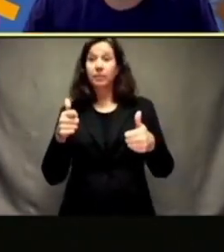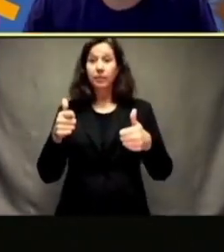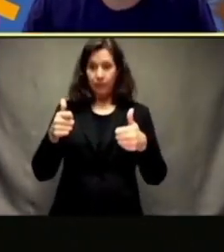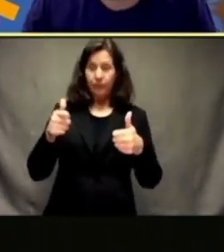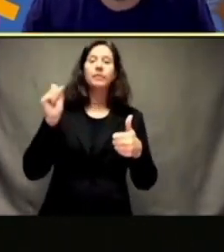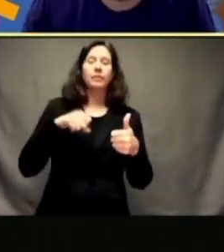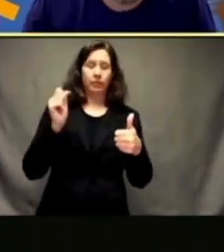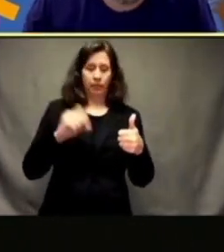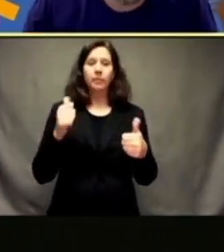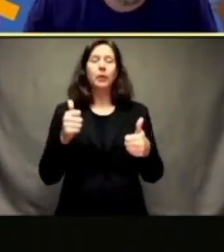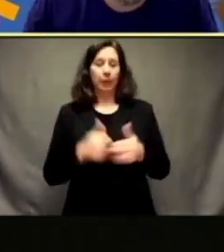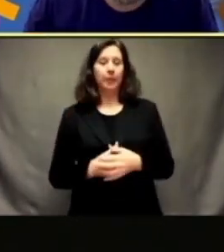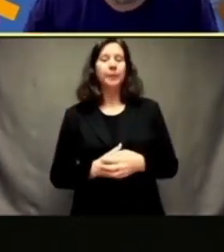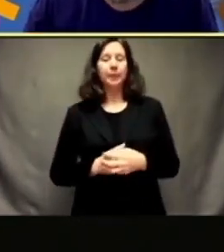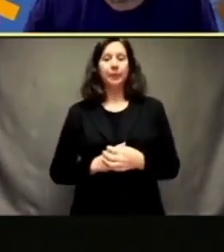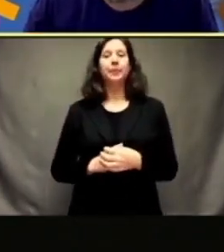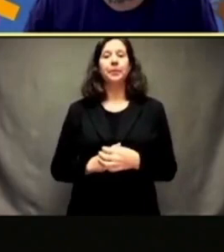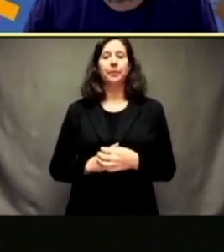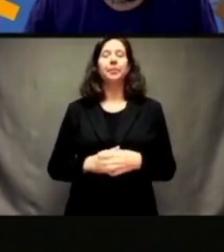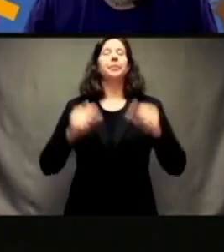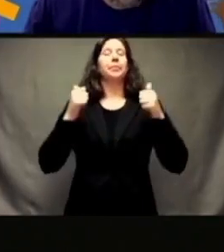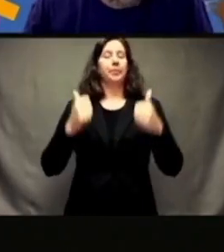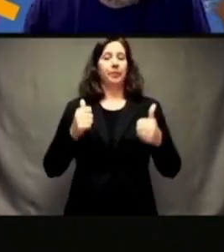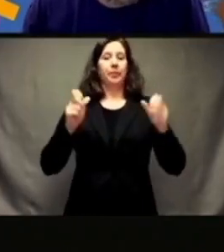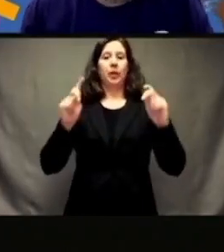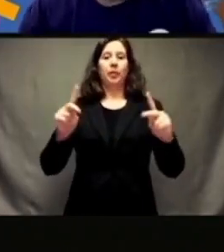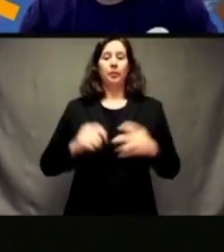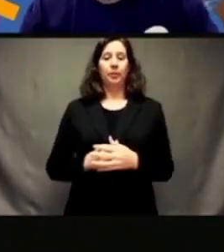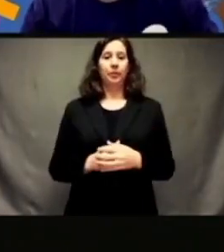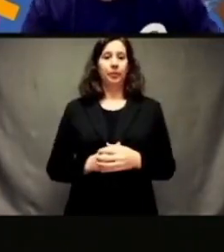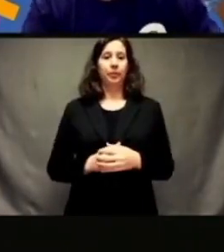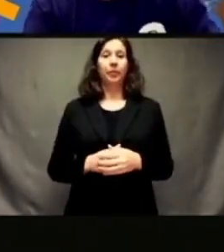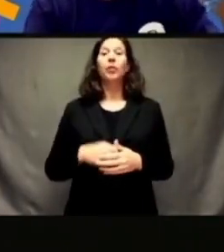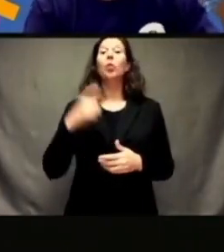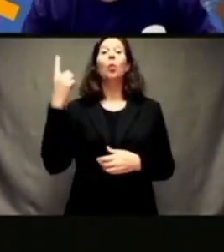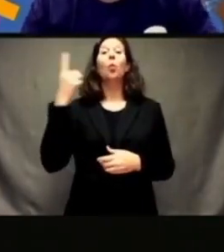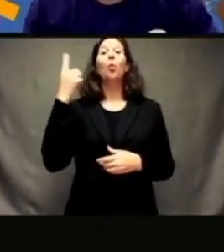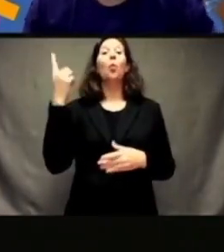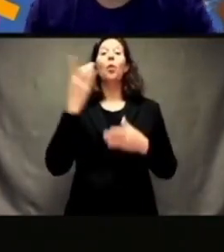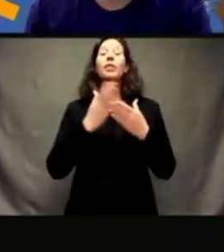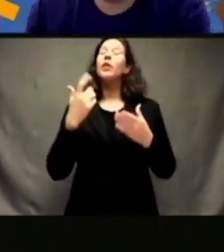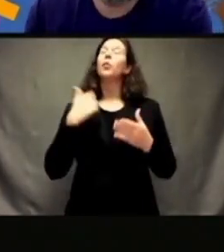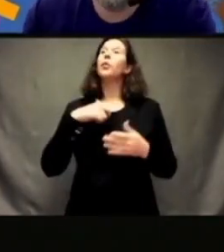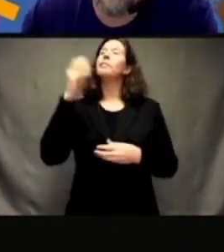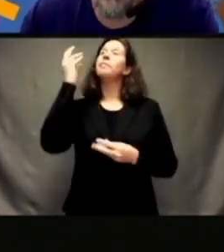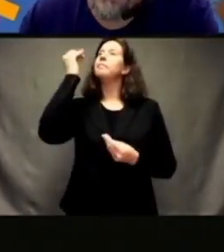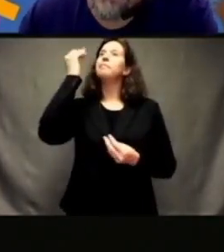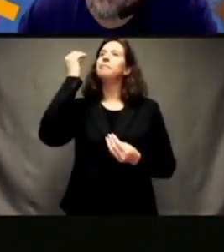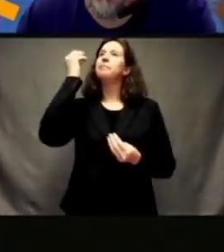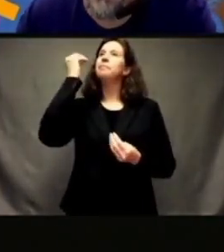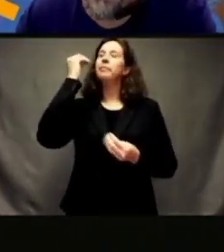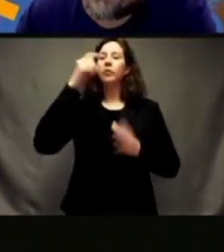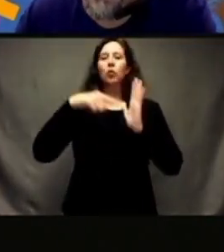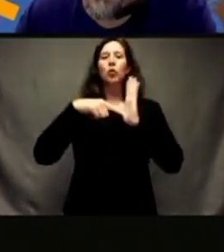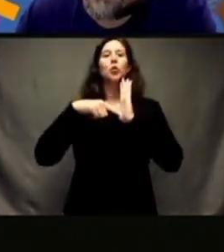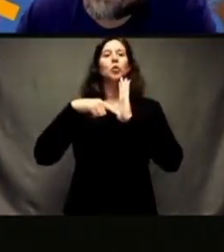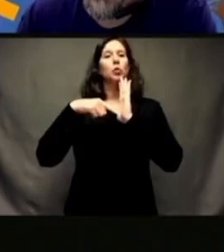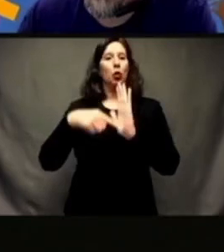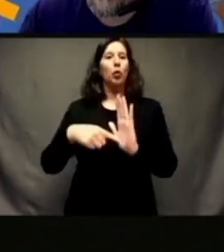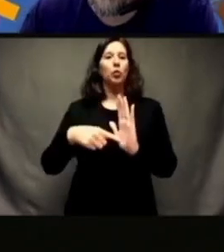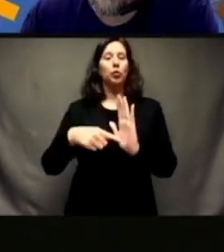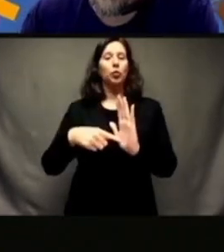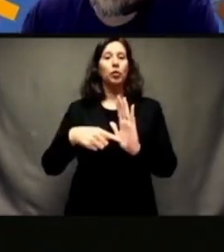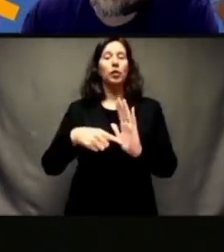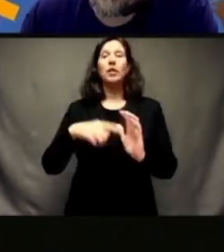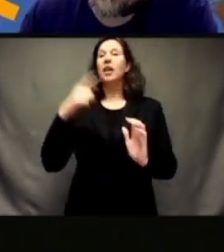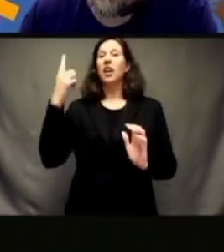Yes. It's Okay. fine. Okay. So one of the things that we thought about to show you is, and there's